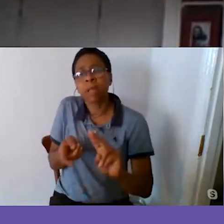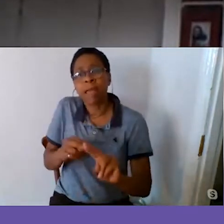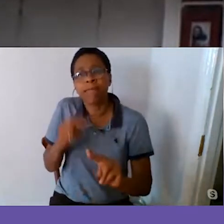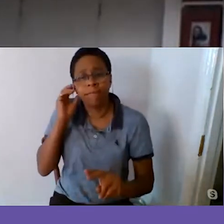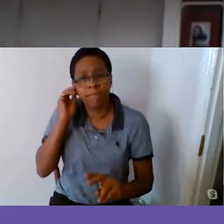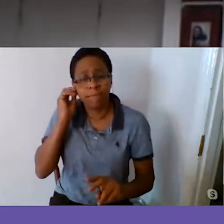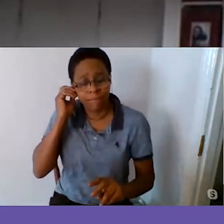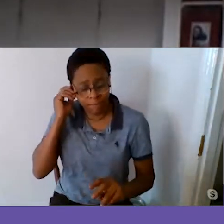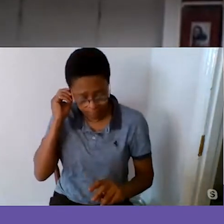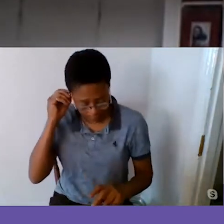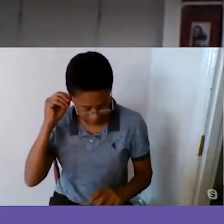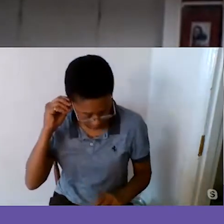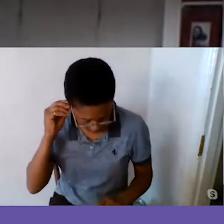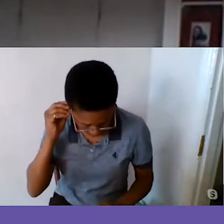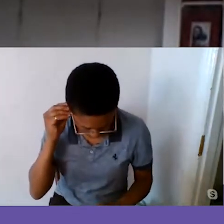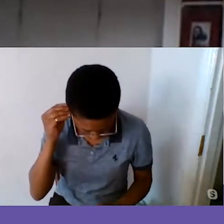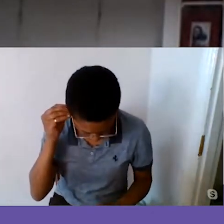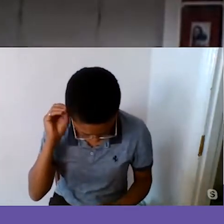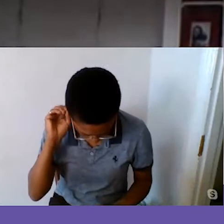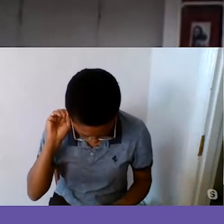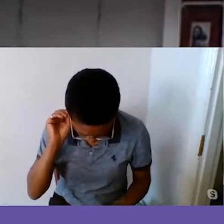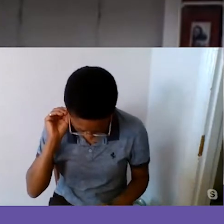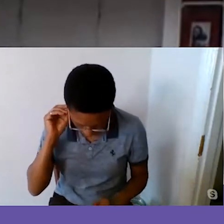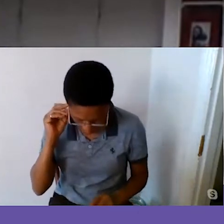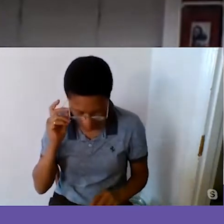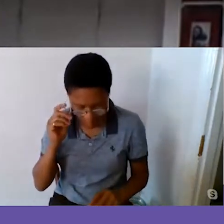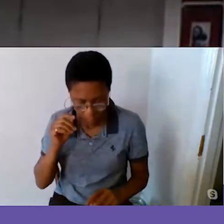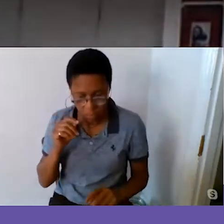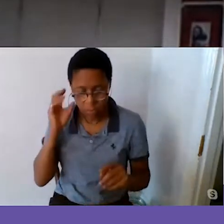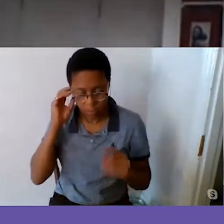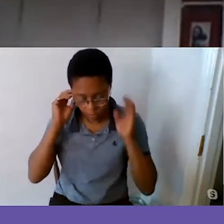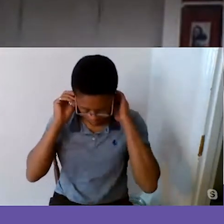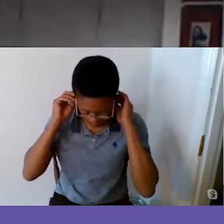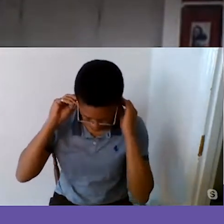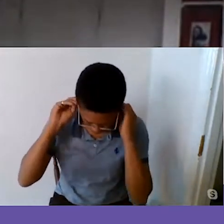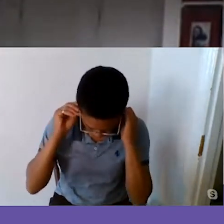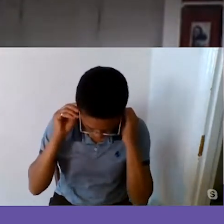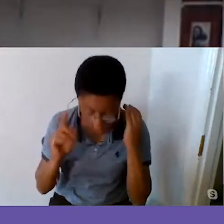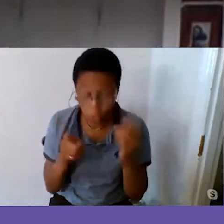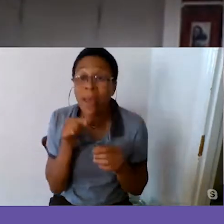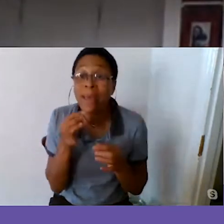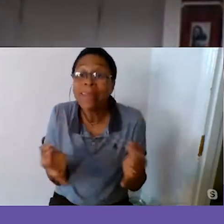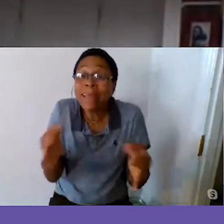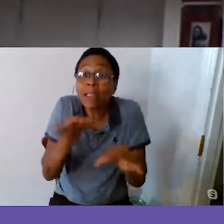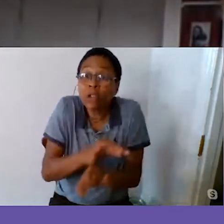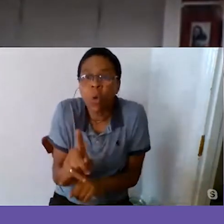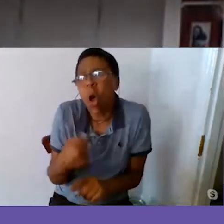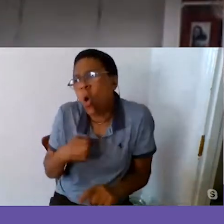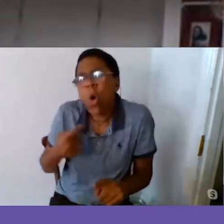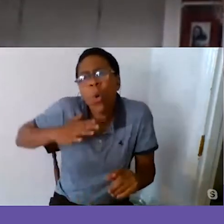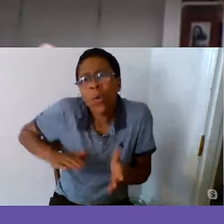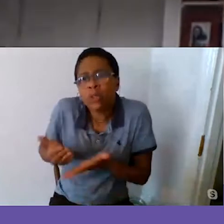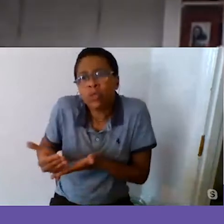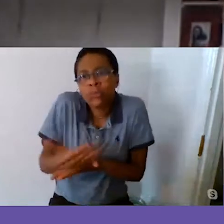quite real and violent situations. So whilst I am always like, okay, I don't want to censor this, I do have to be very